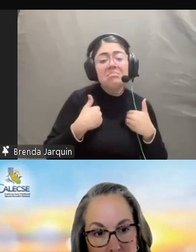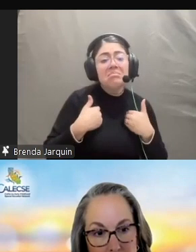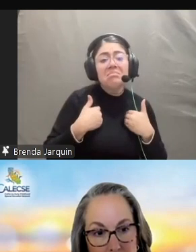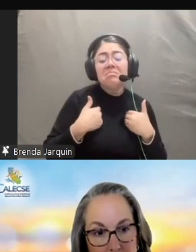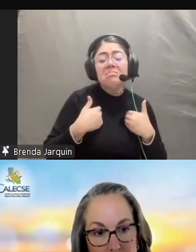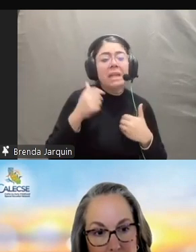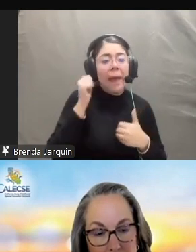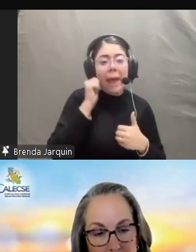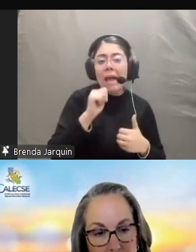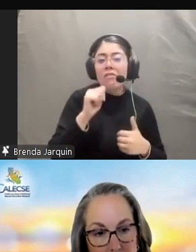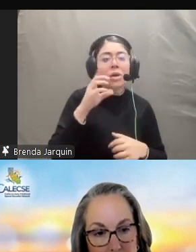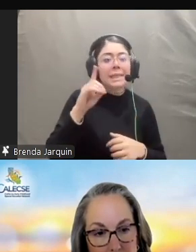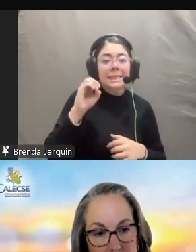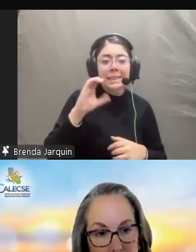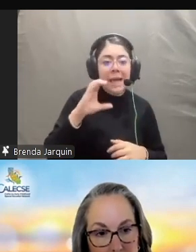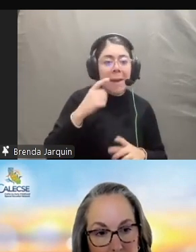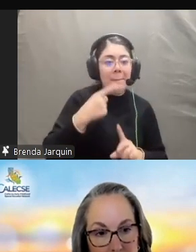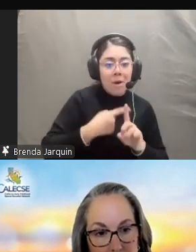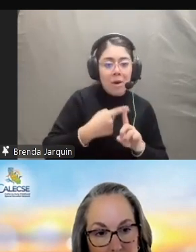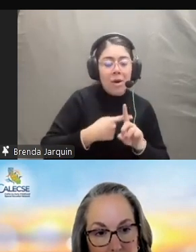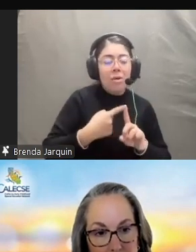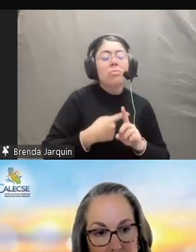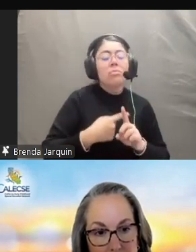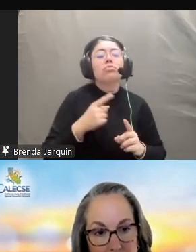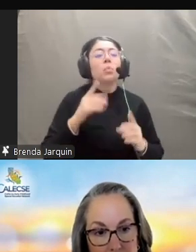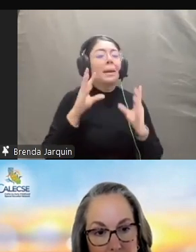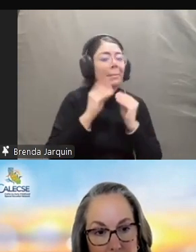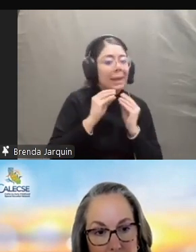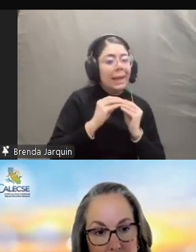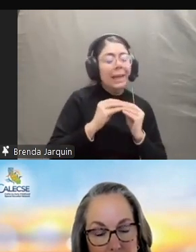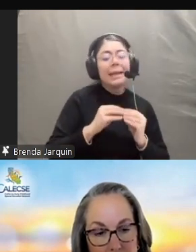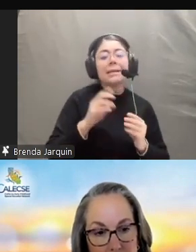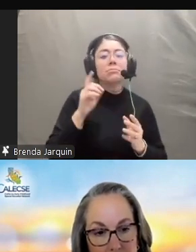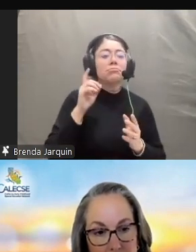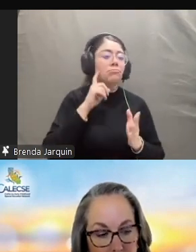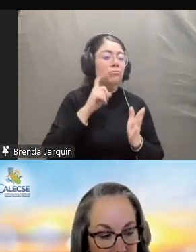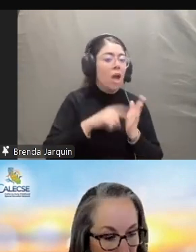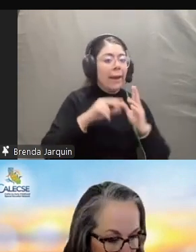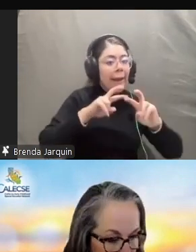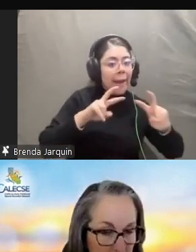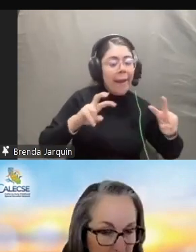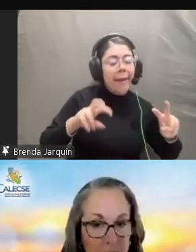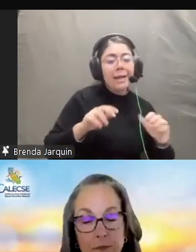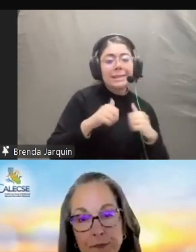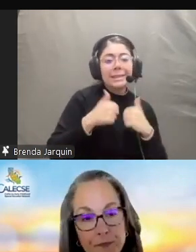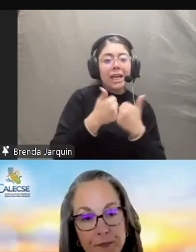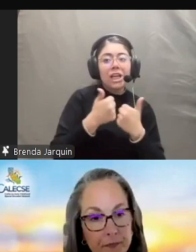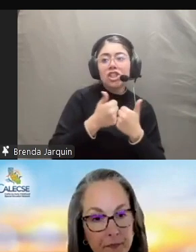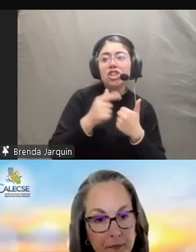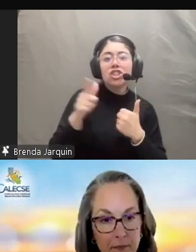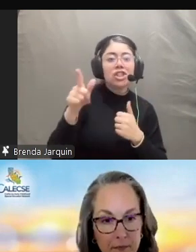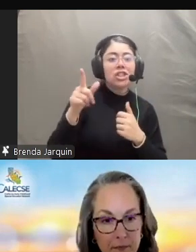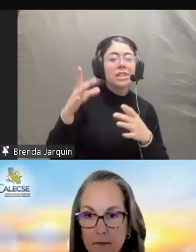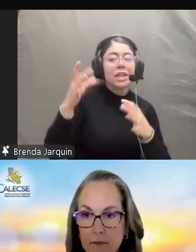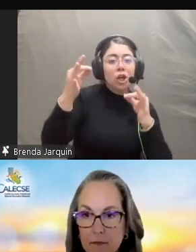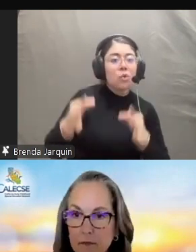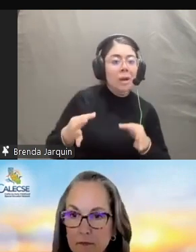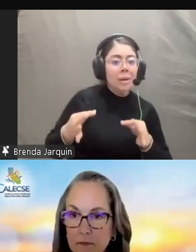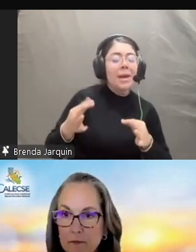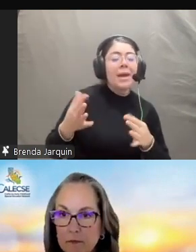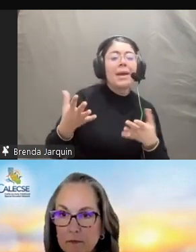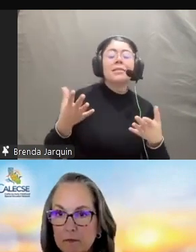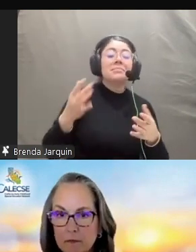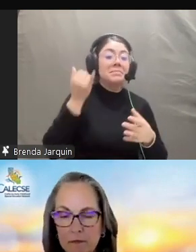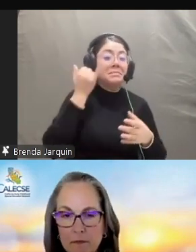at our December meeting, we're going to review the interagency agreement and see if there's any areas that need